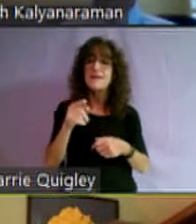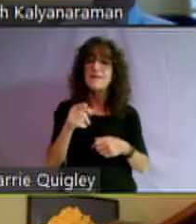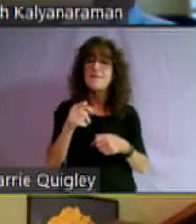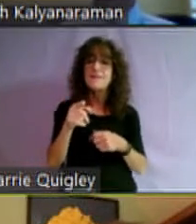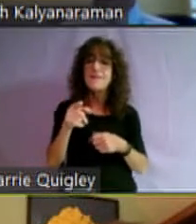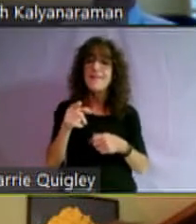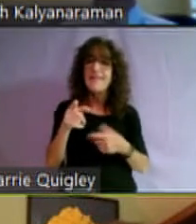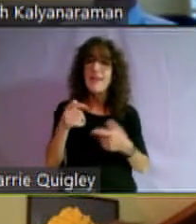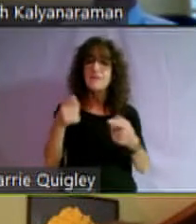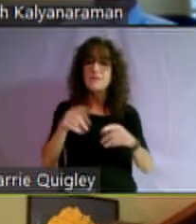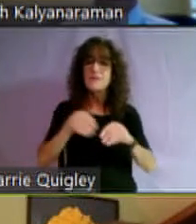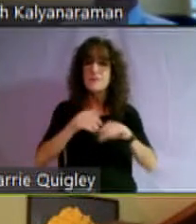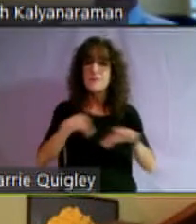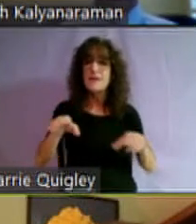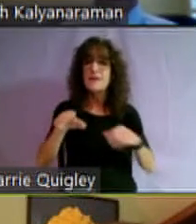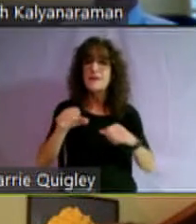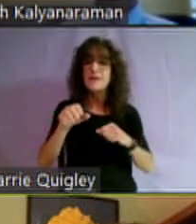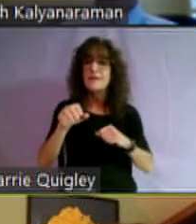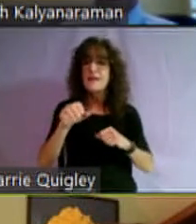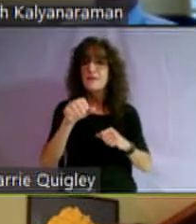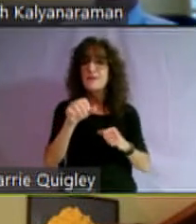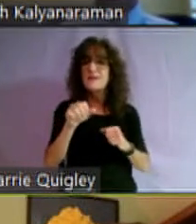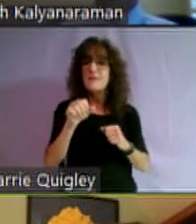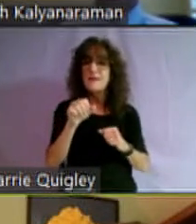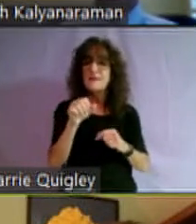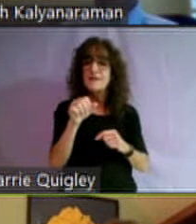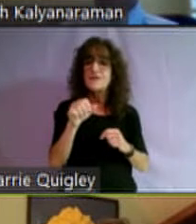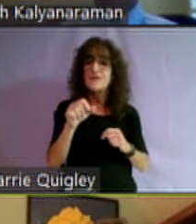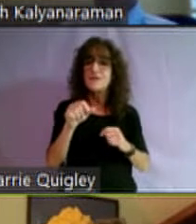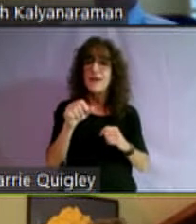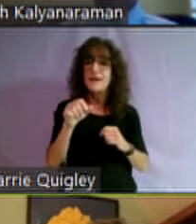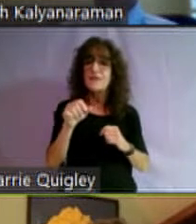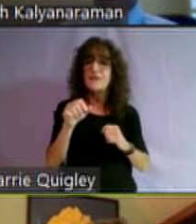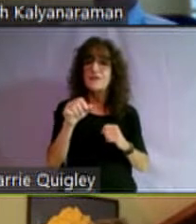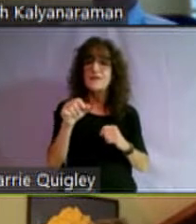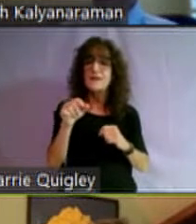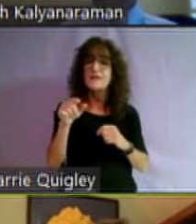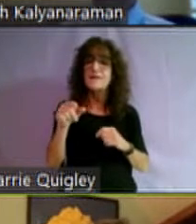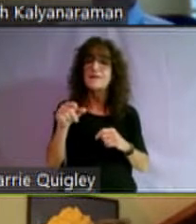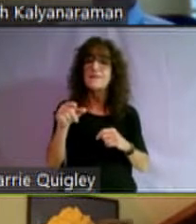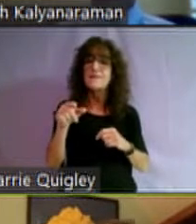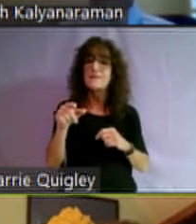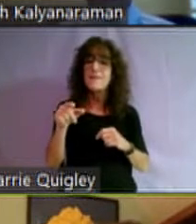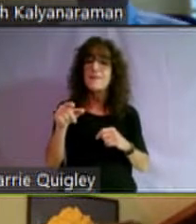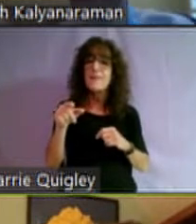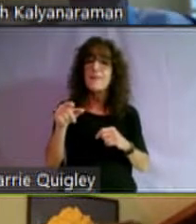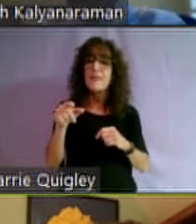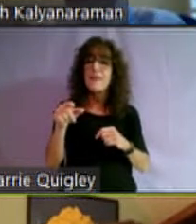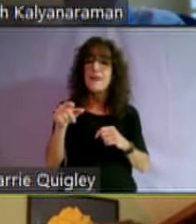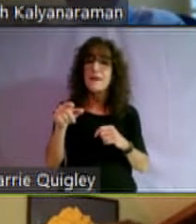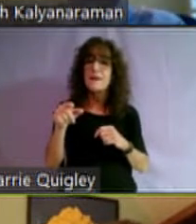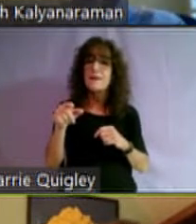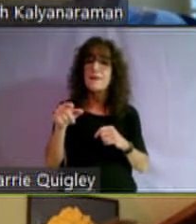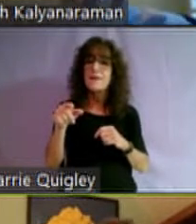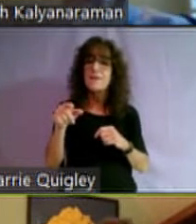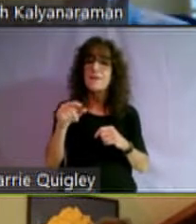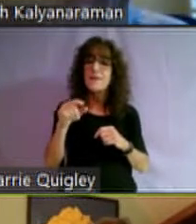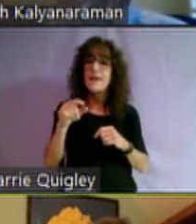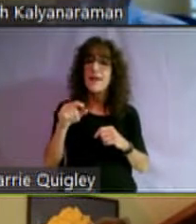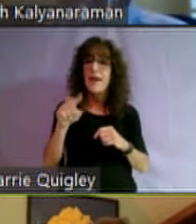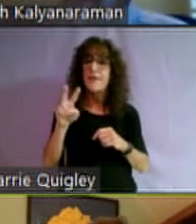Yeah, looking forward to that. And we all recognize that virtual